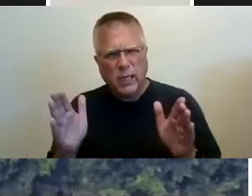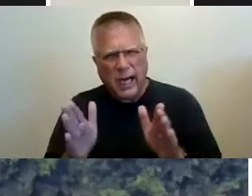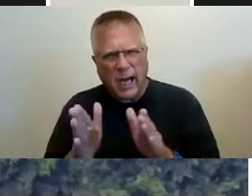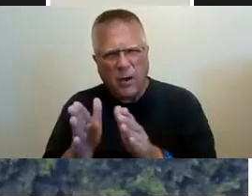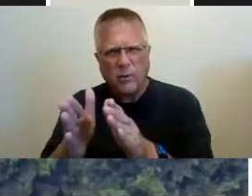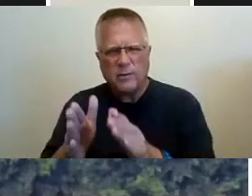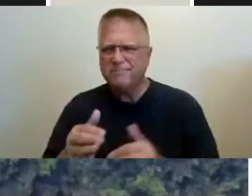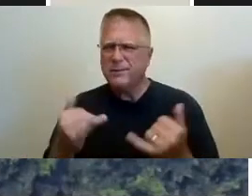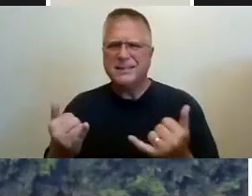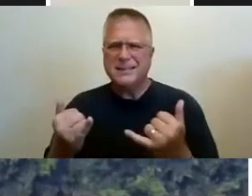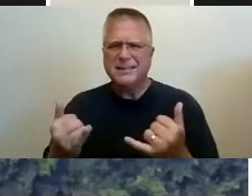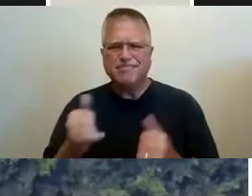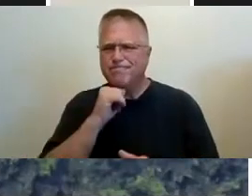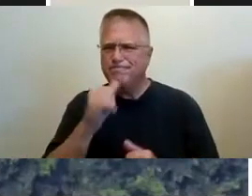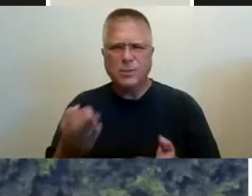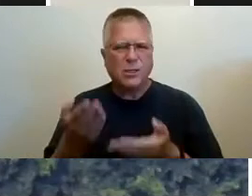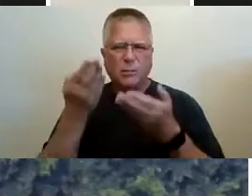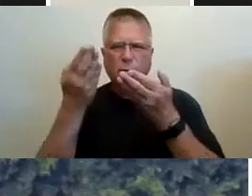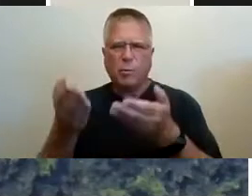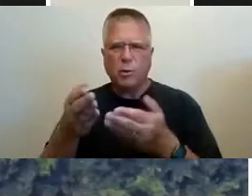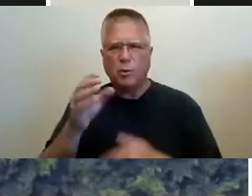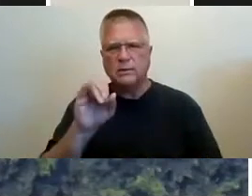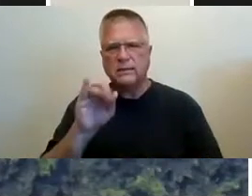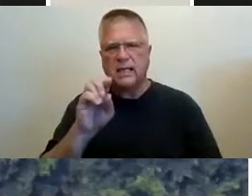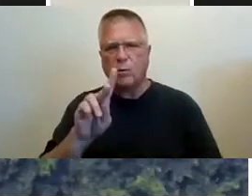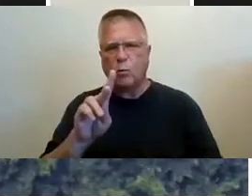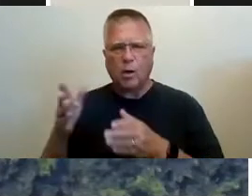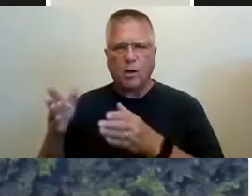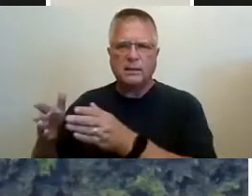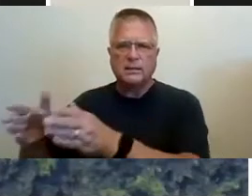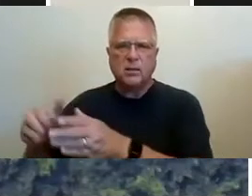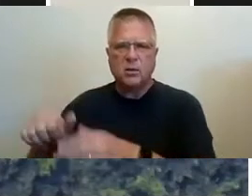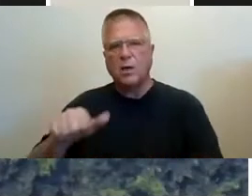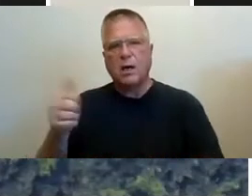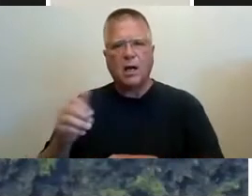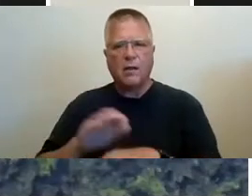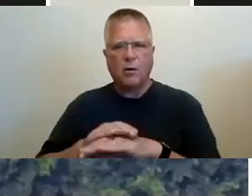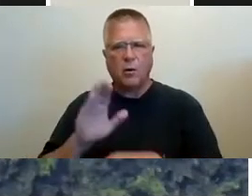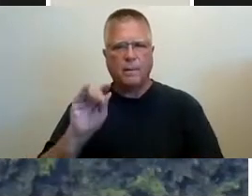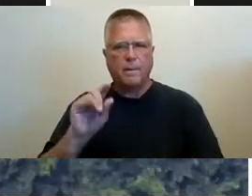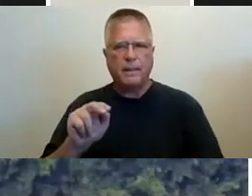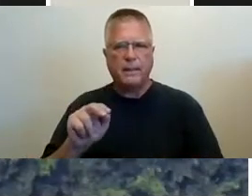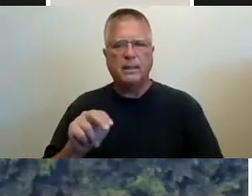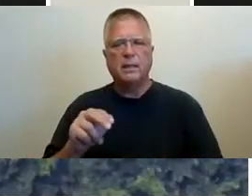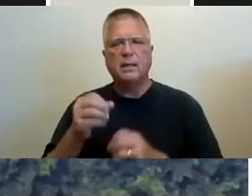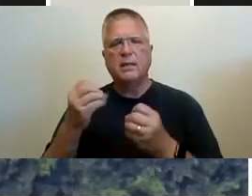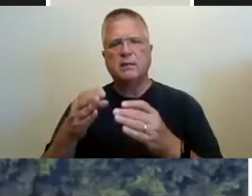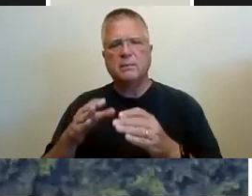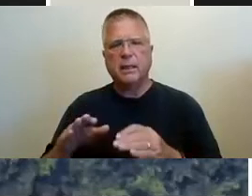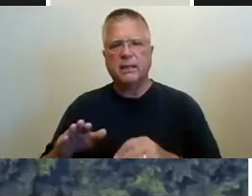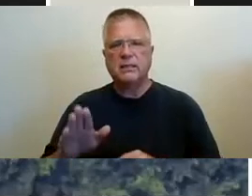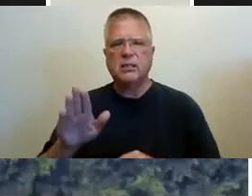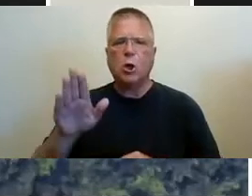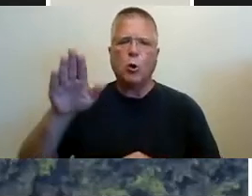not proposing sidewalks or other kinds of things on Beacon. There's lots of slopes and other kinds of